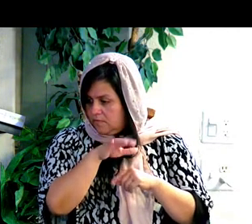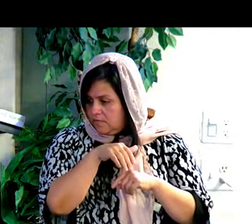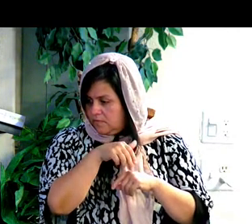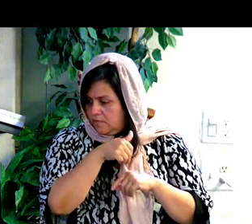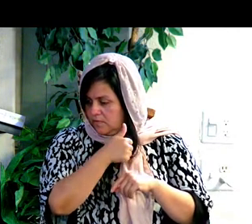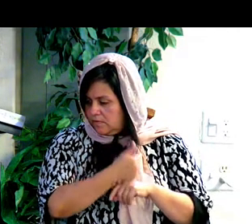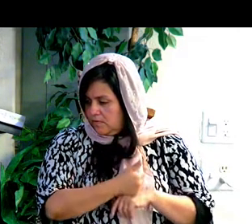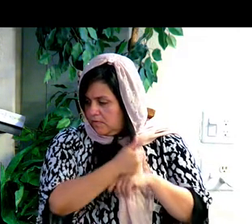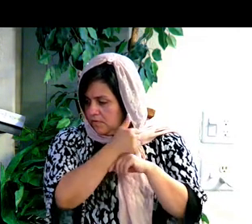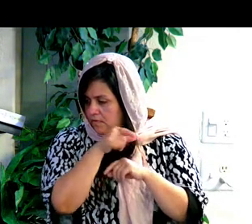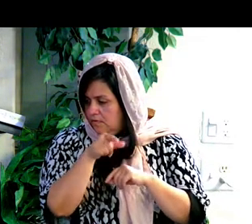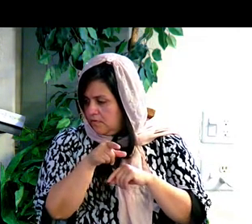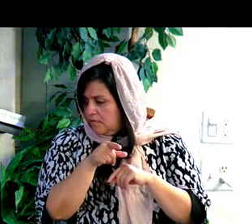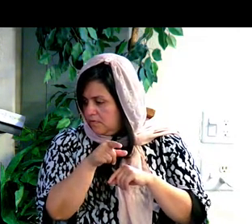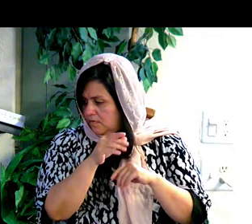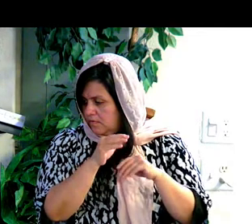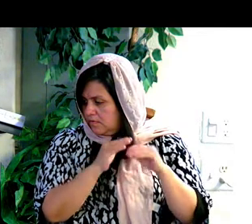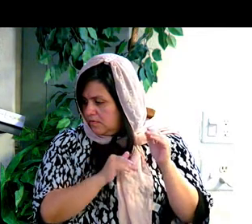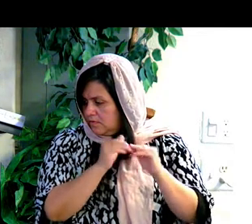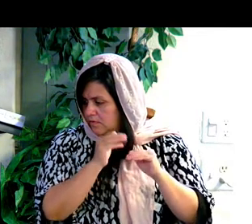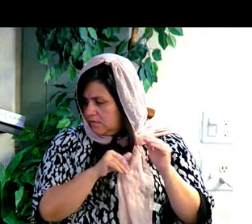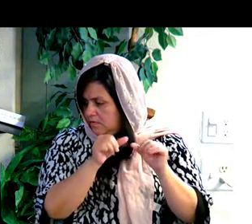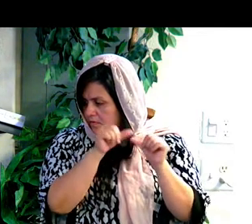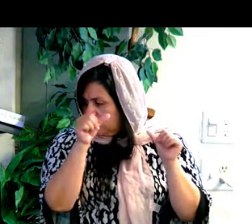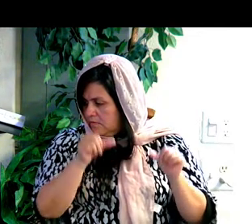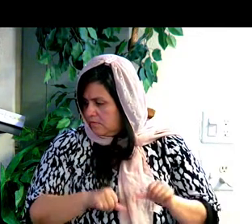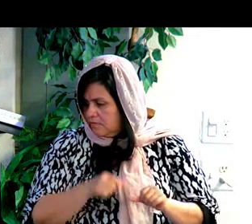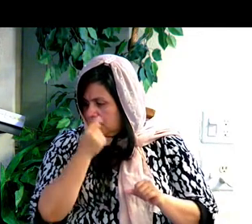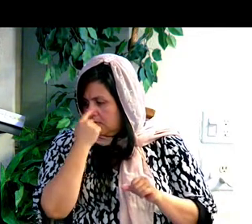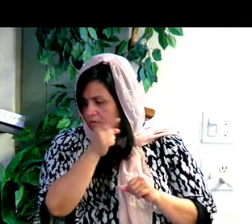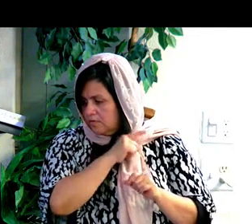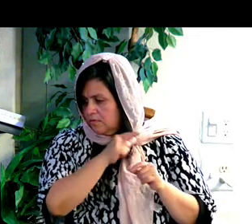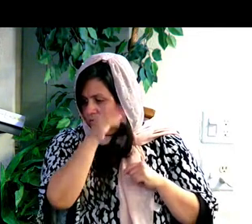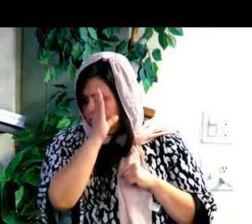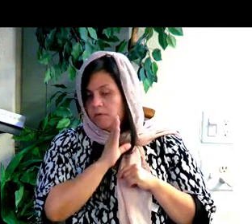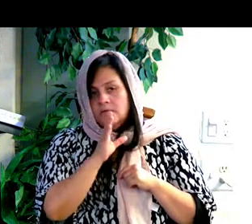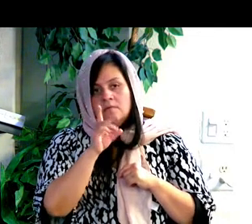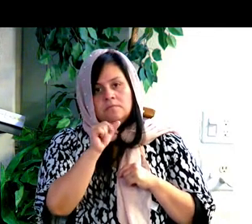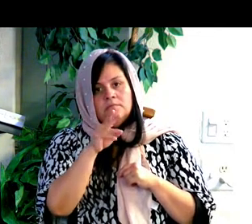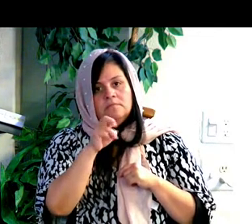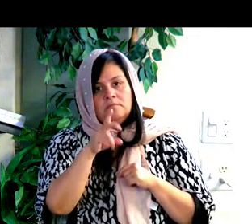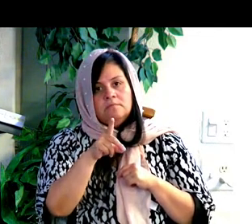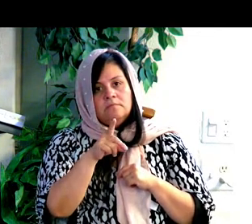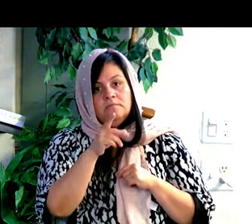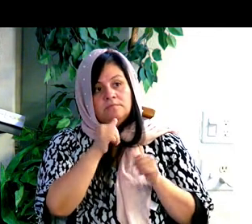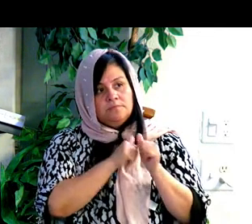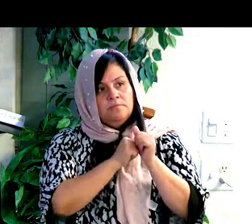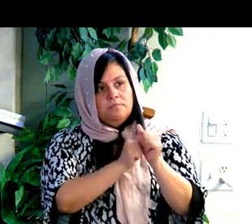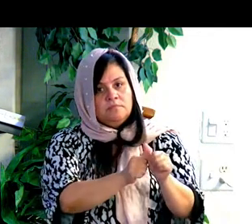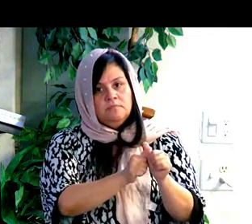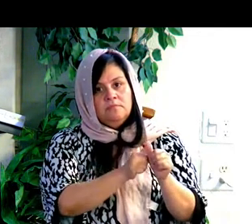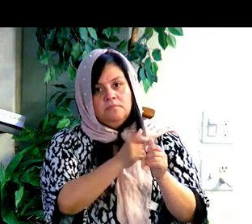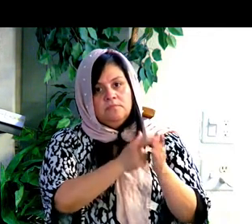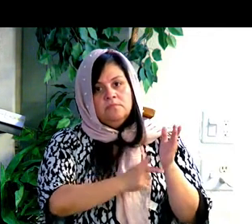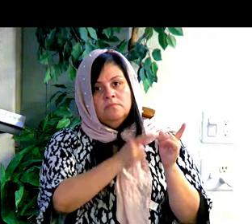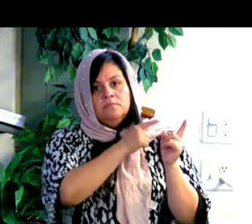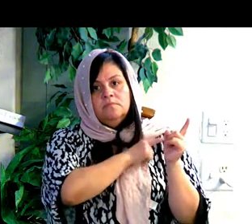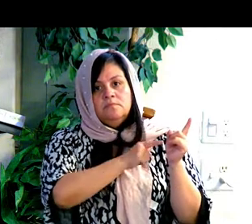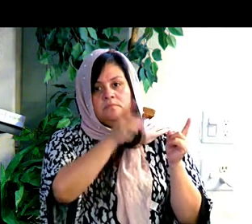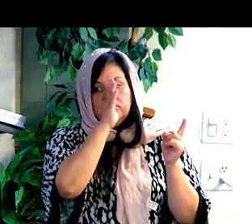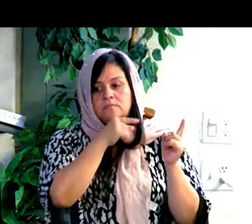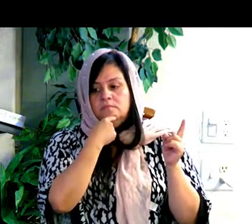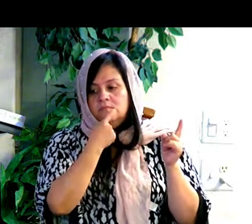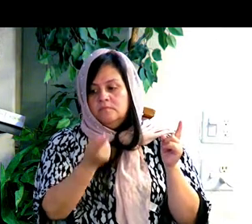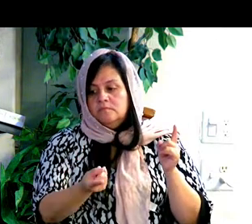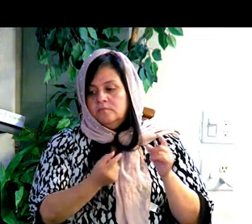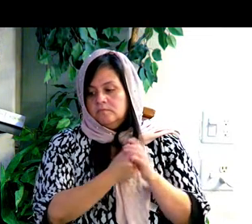Yevushchi. And David went up and did what Gad had said and did what Adonai